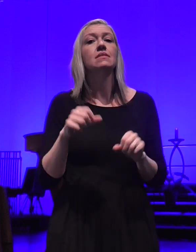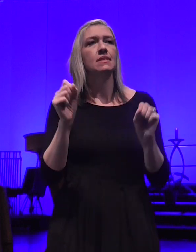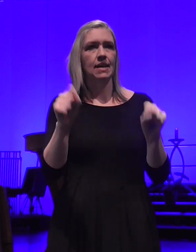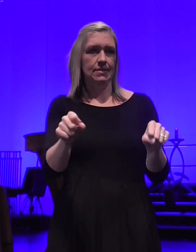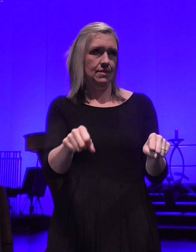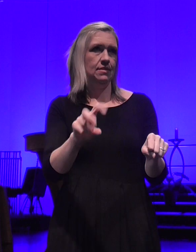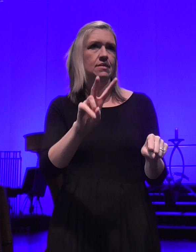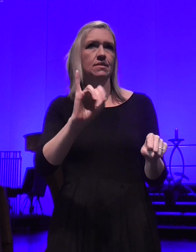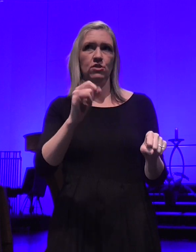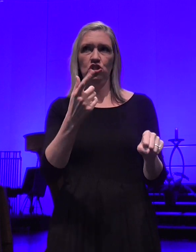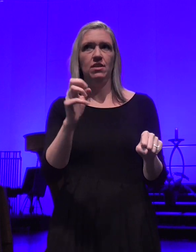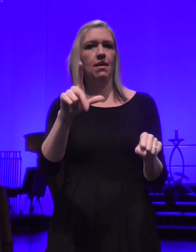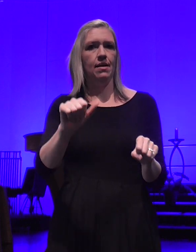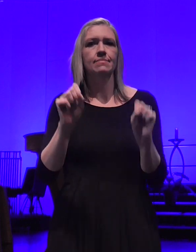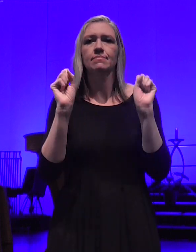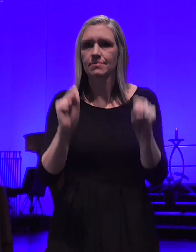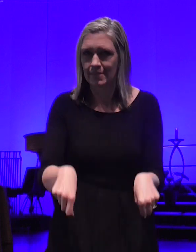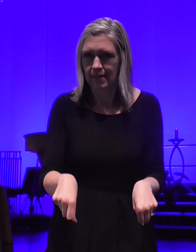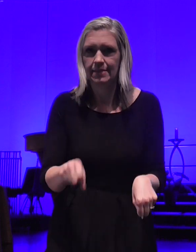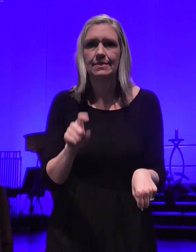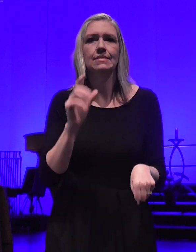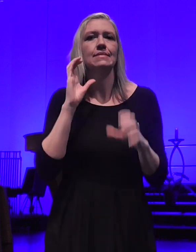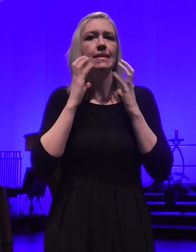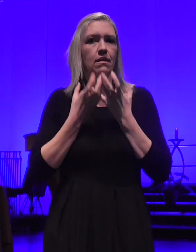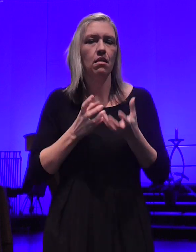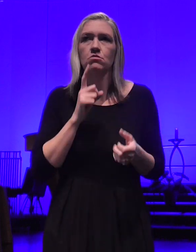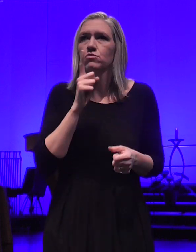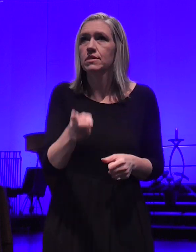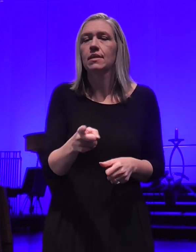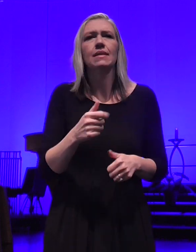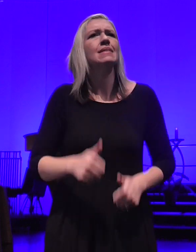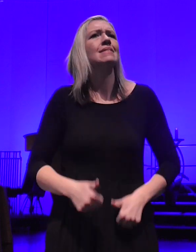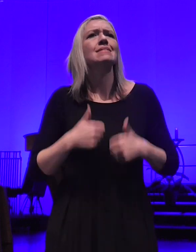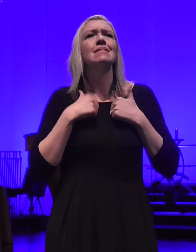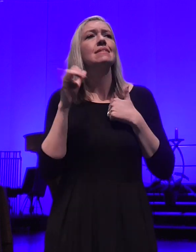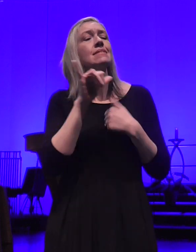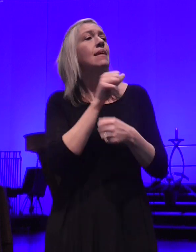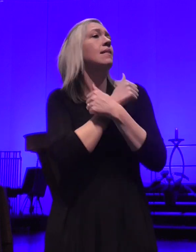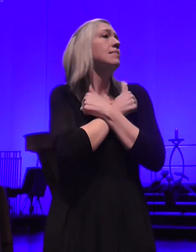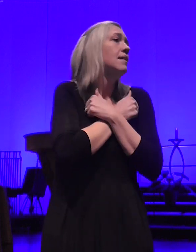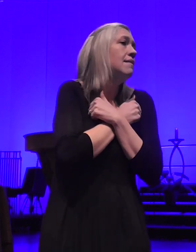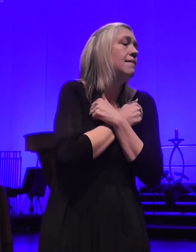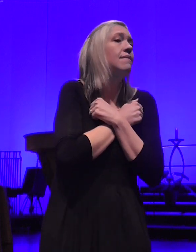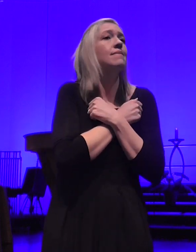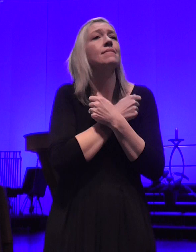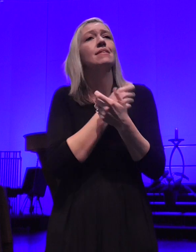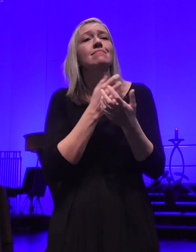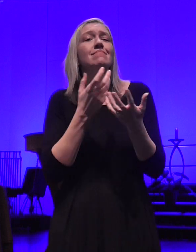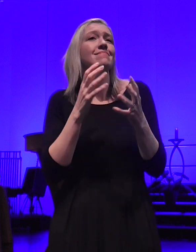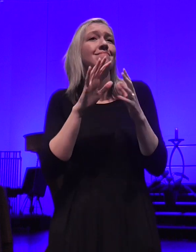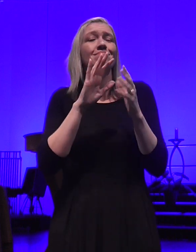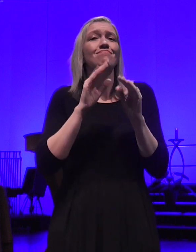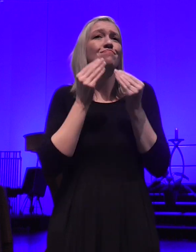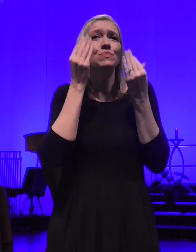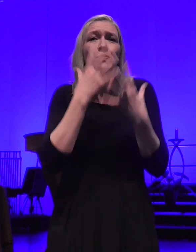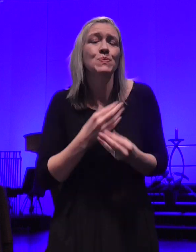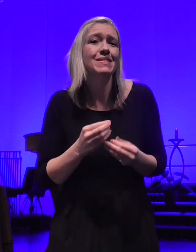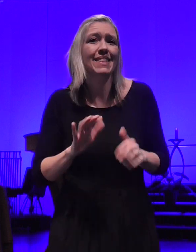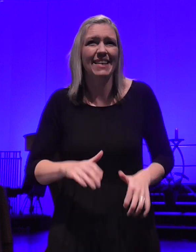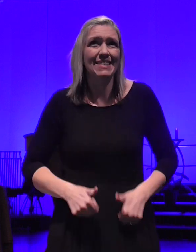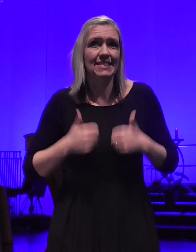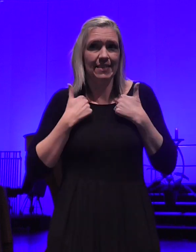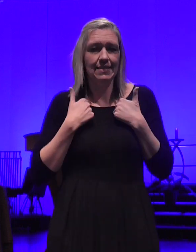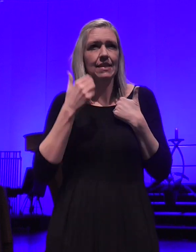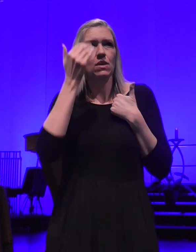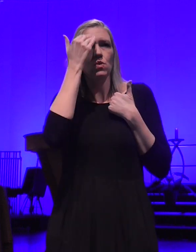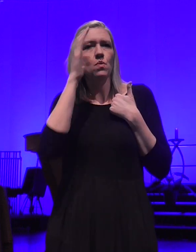Santa Claus. He exists as certainly as love and generosity and devotion exist, and you know that they abound and give to our life